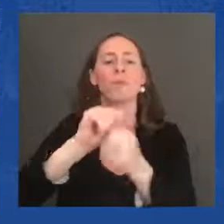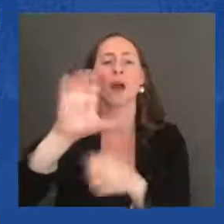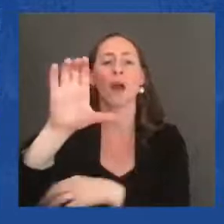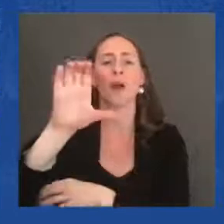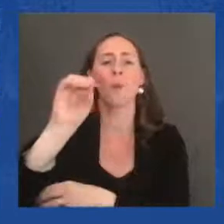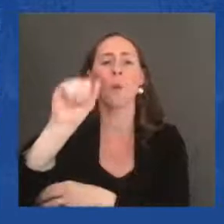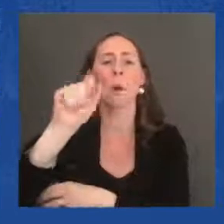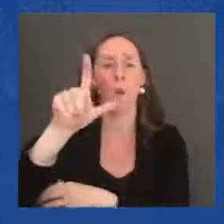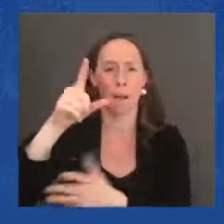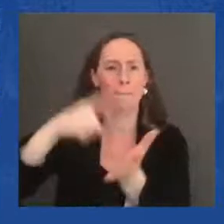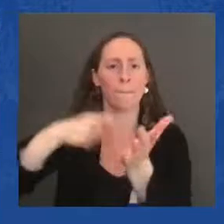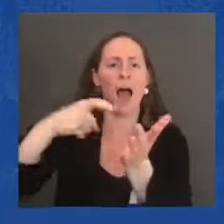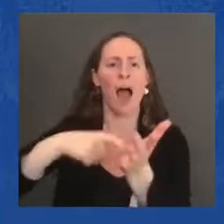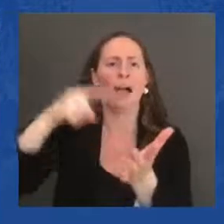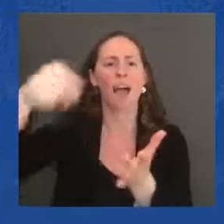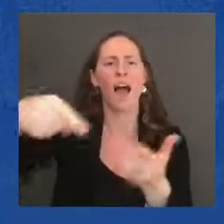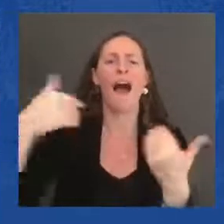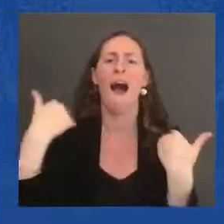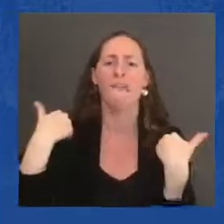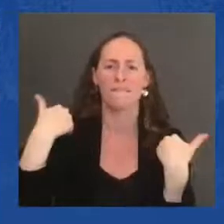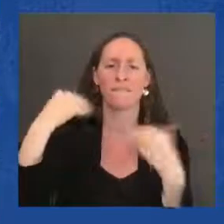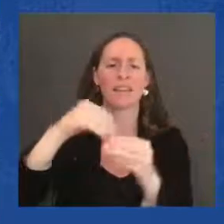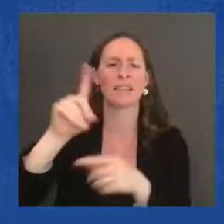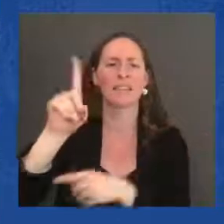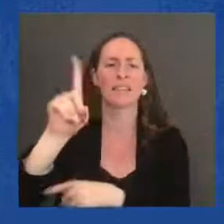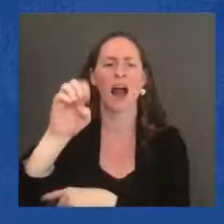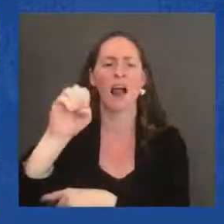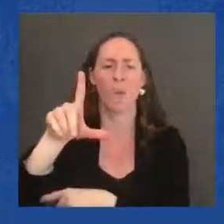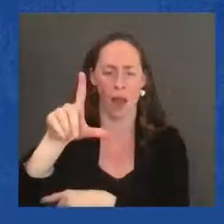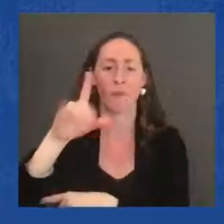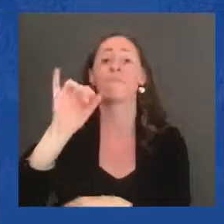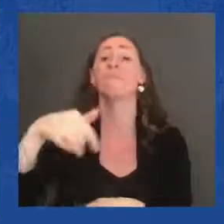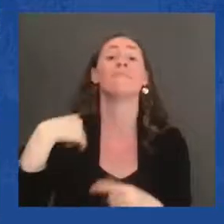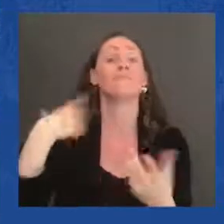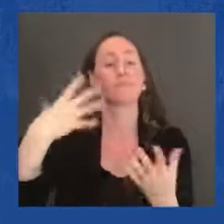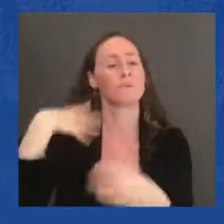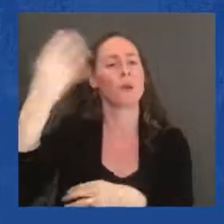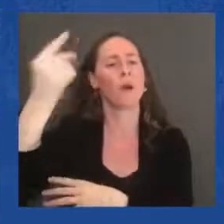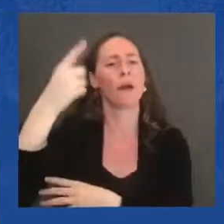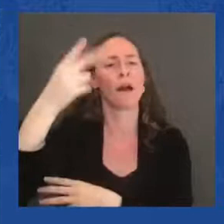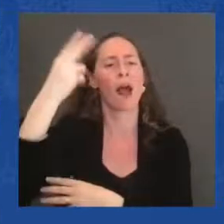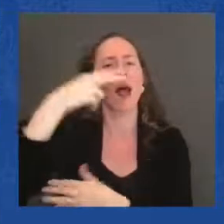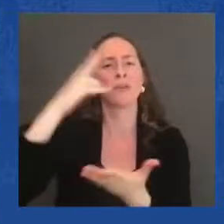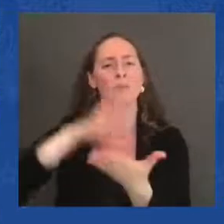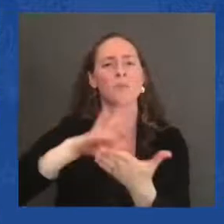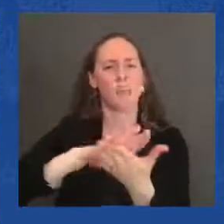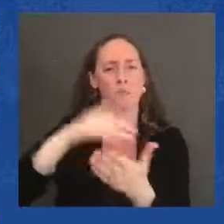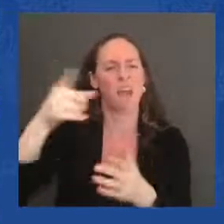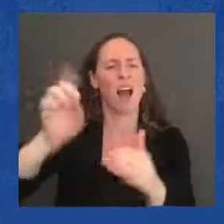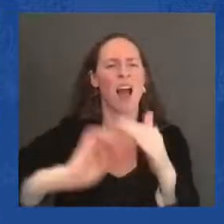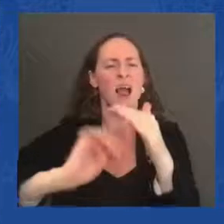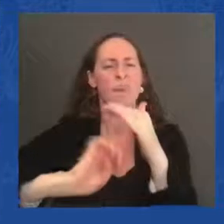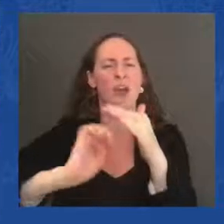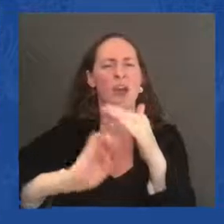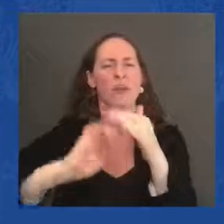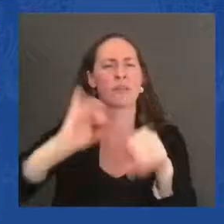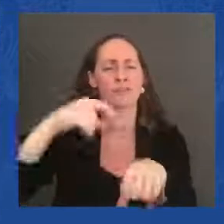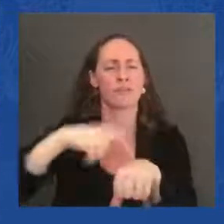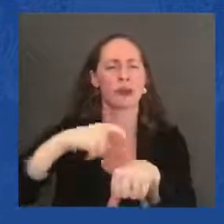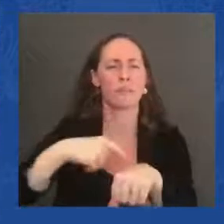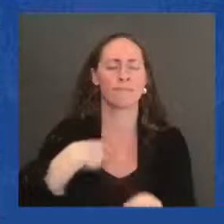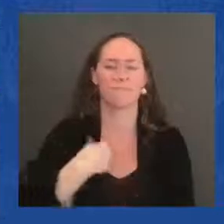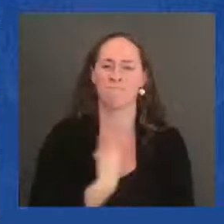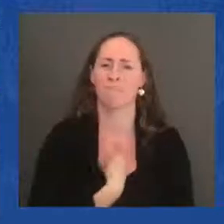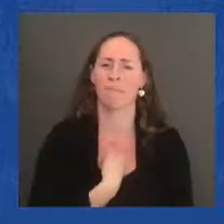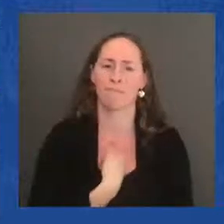on, before I-95, there used to be a thing called the Philadelphia Pike. And so my mom would drive me from, we only lived about a mile